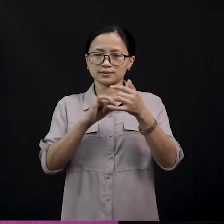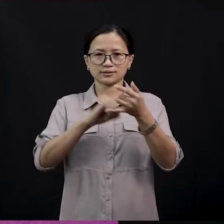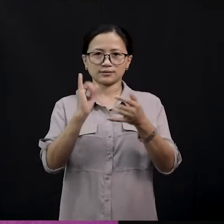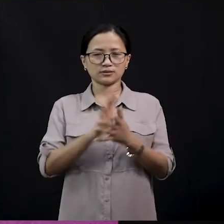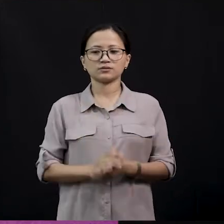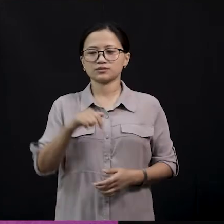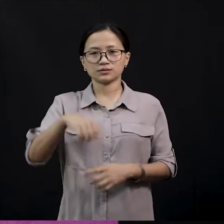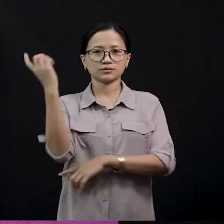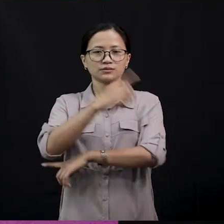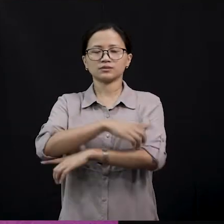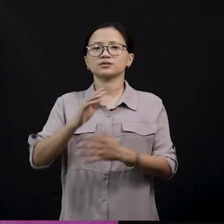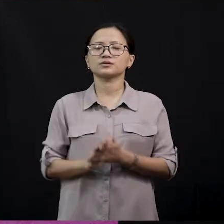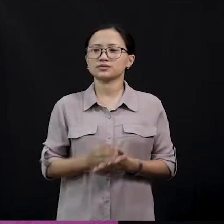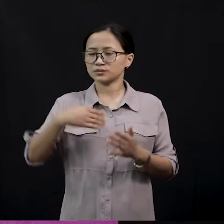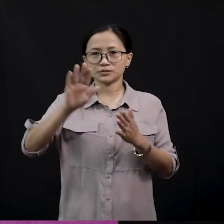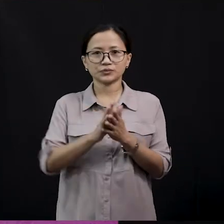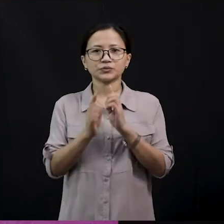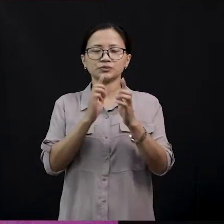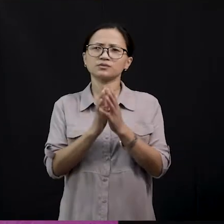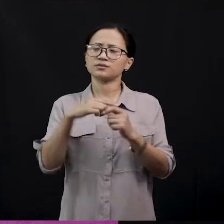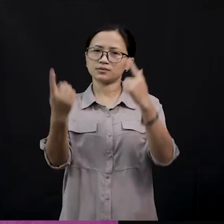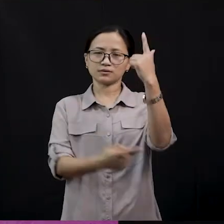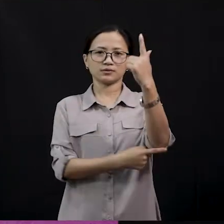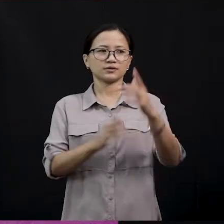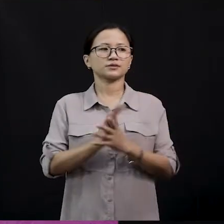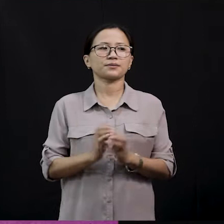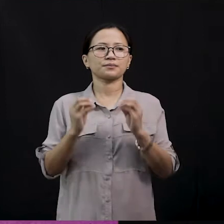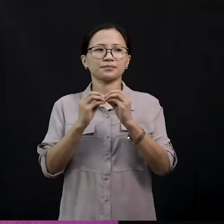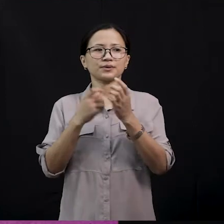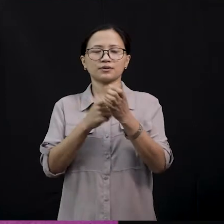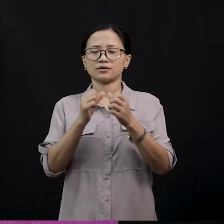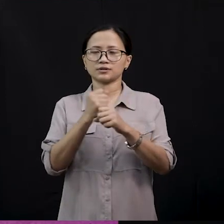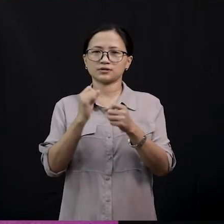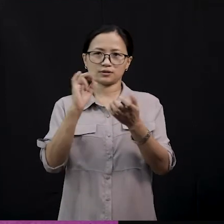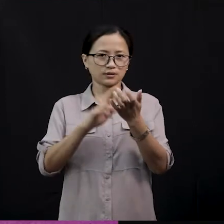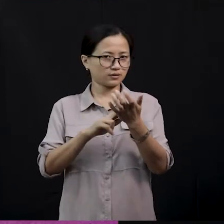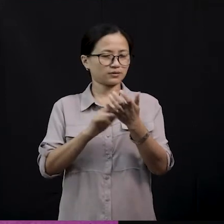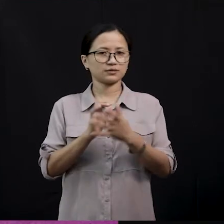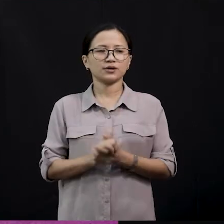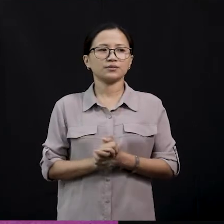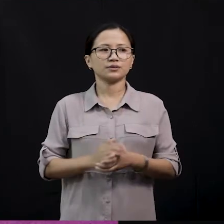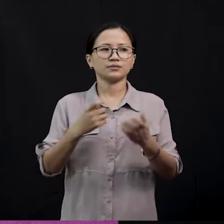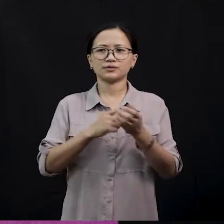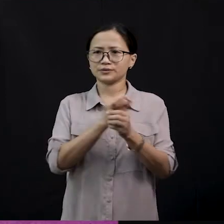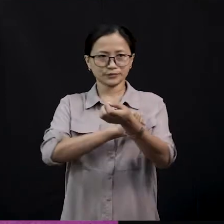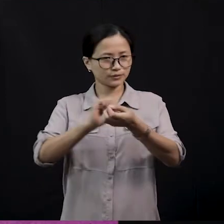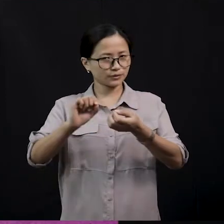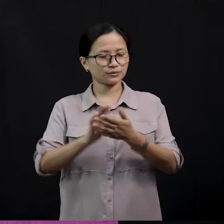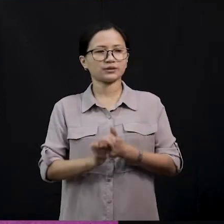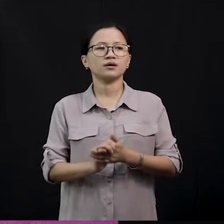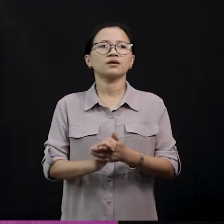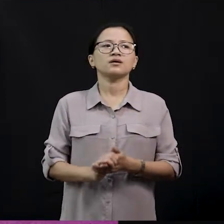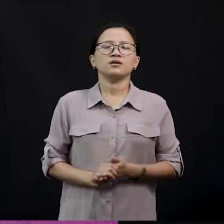going to talk about the lesson, The Last Bargain, written by Rabindranath Tagore. Now, I'm sure you have noticed